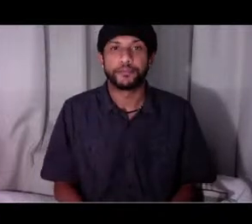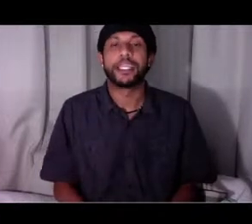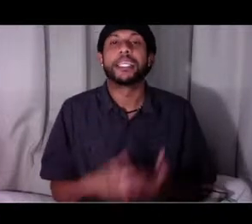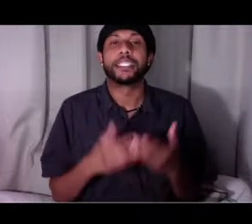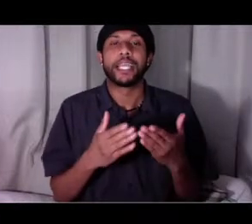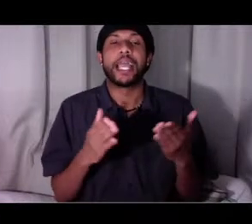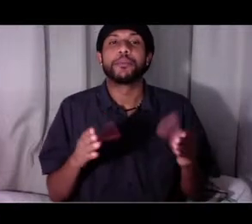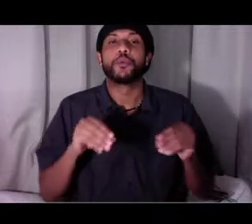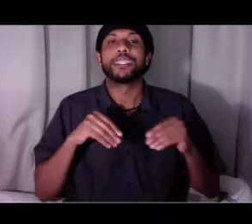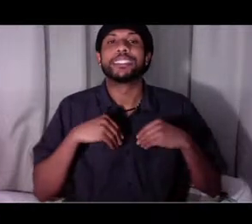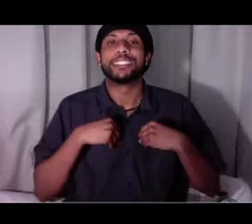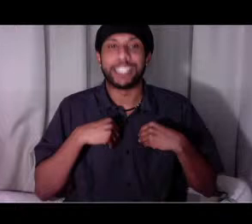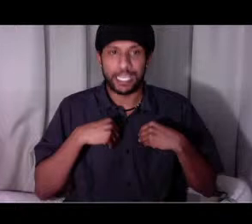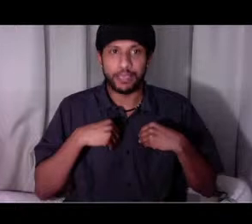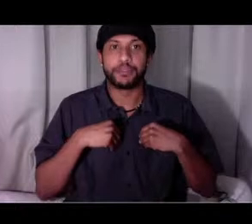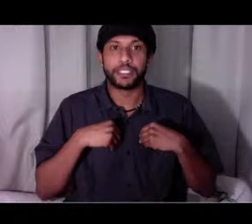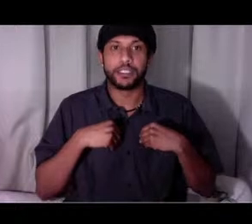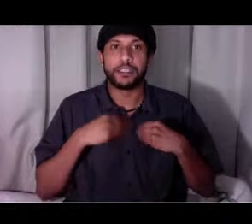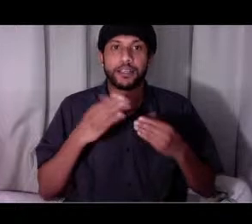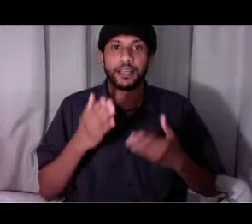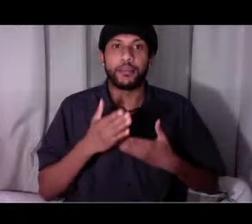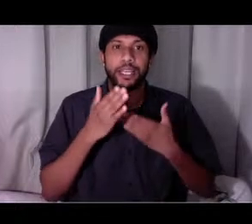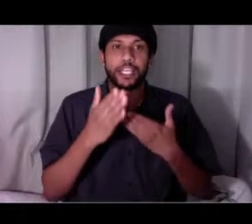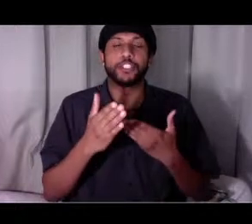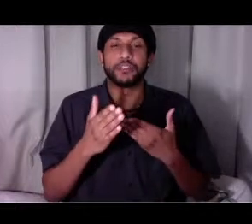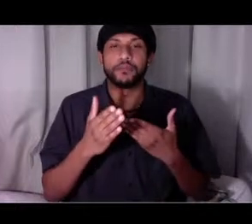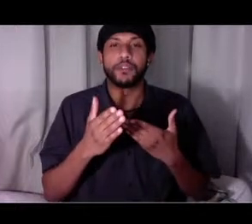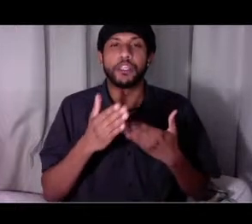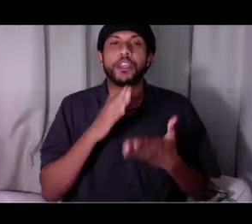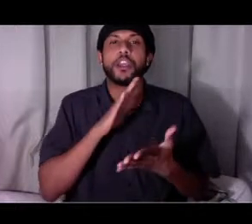item to accept nominations for the Califor Schoolboard